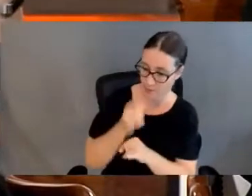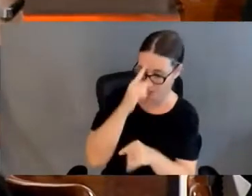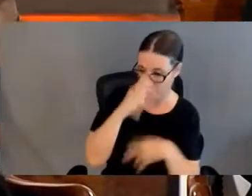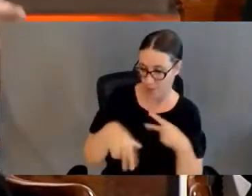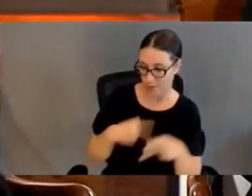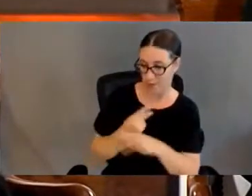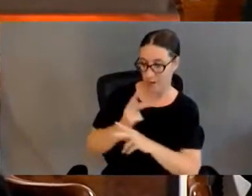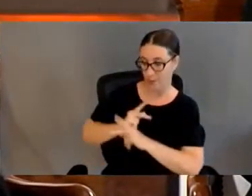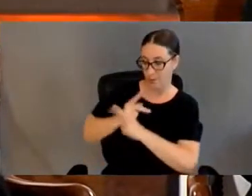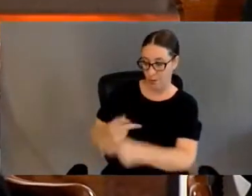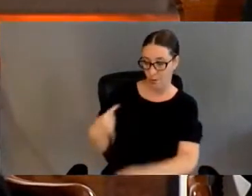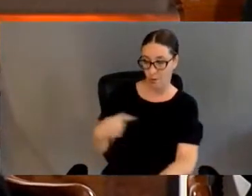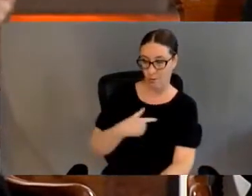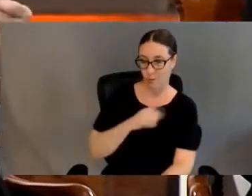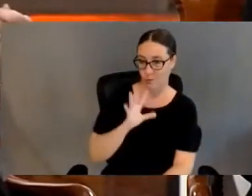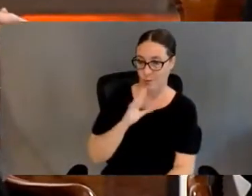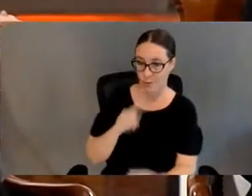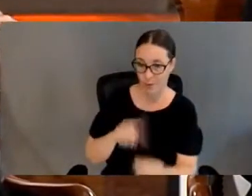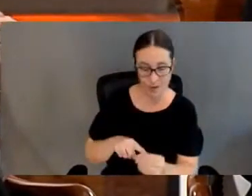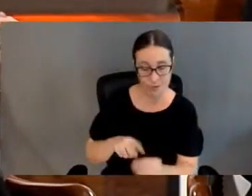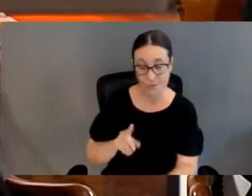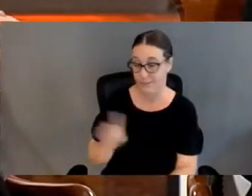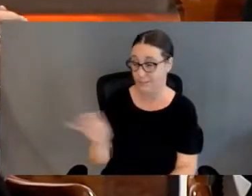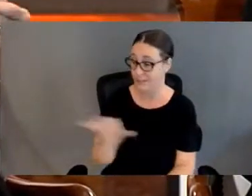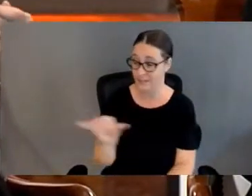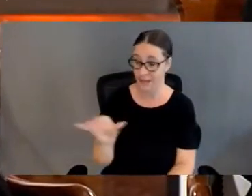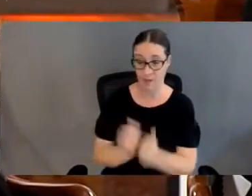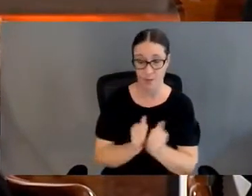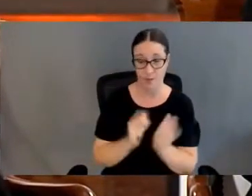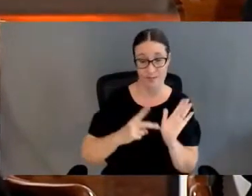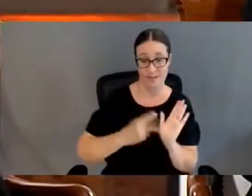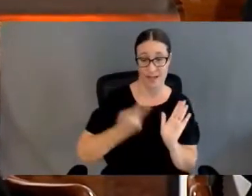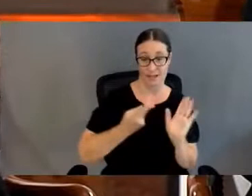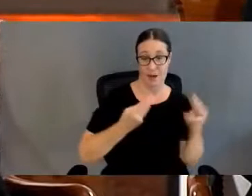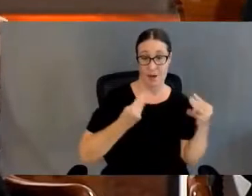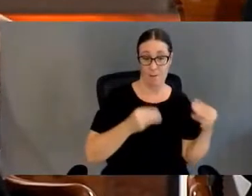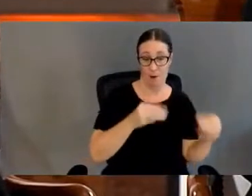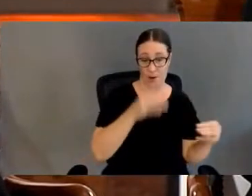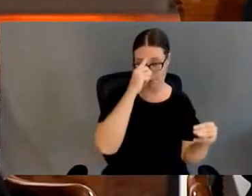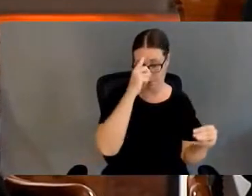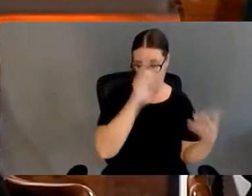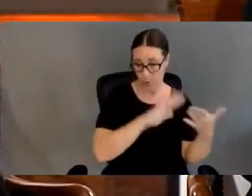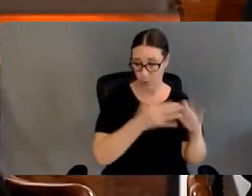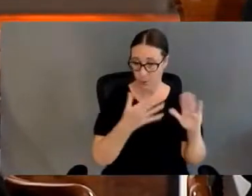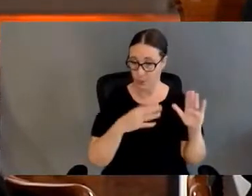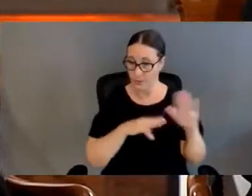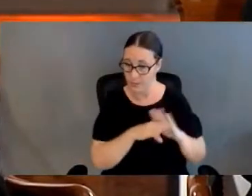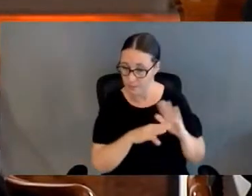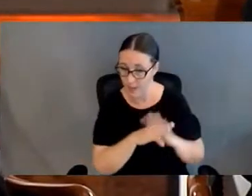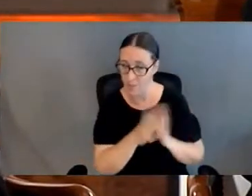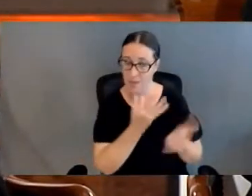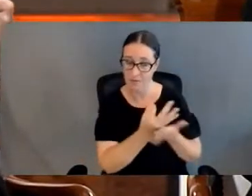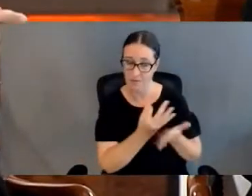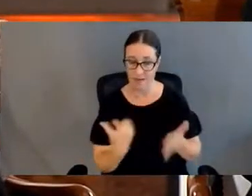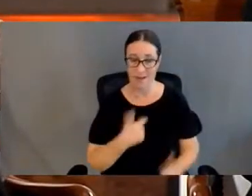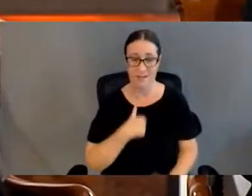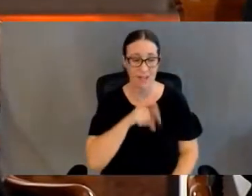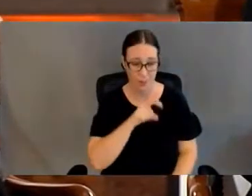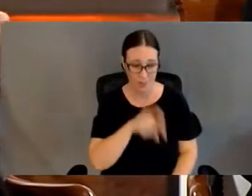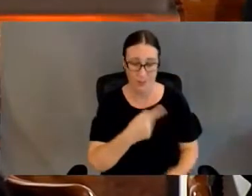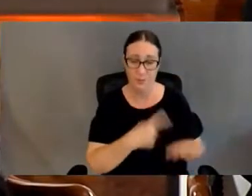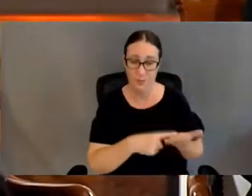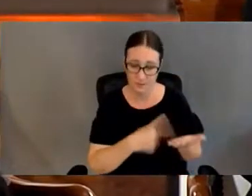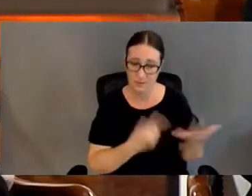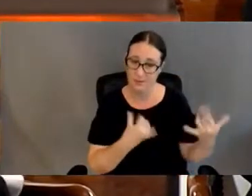we're talking about. That's true where there isn't a secondary market for some of the kind of community development finance that we need to talk about. But